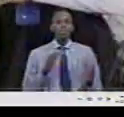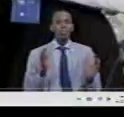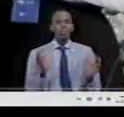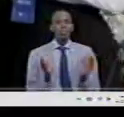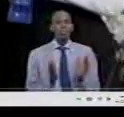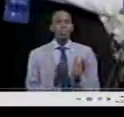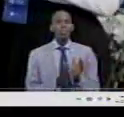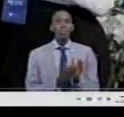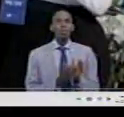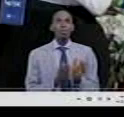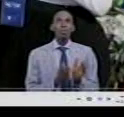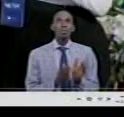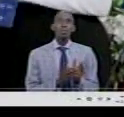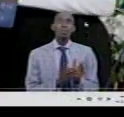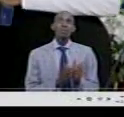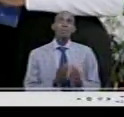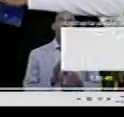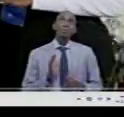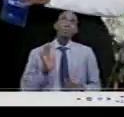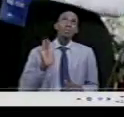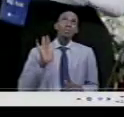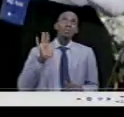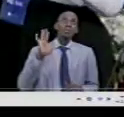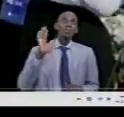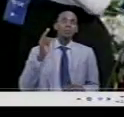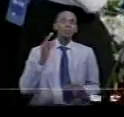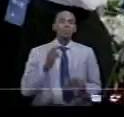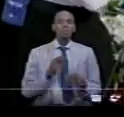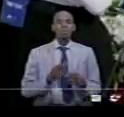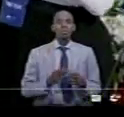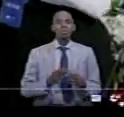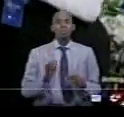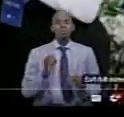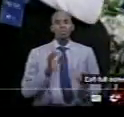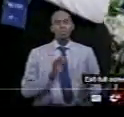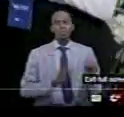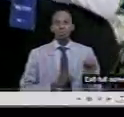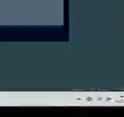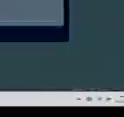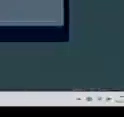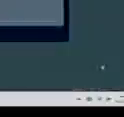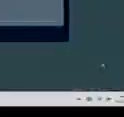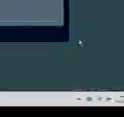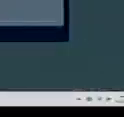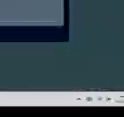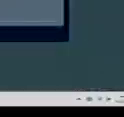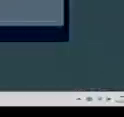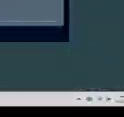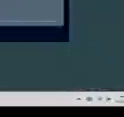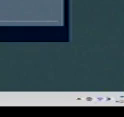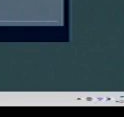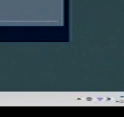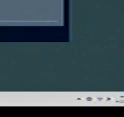praise Thy name, O Lord. I want you to lift up your voice and sing.